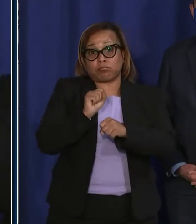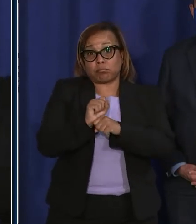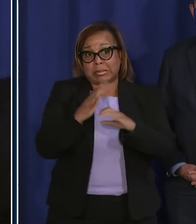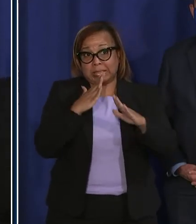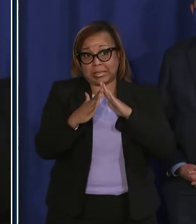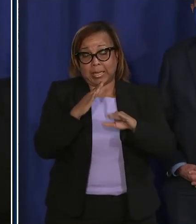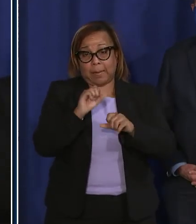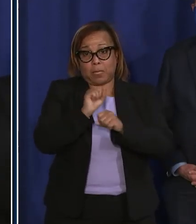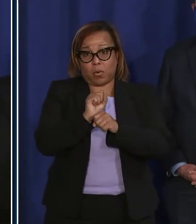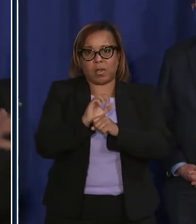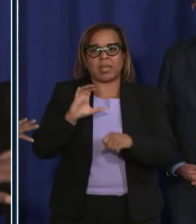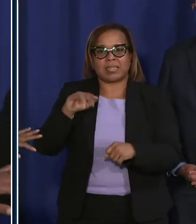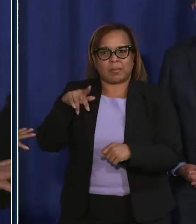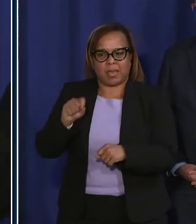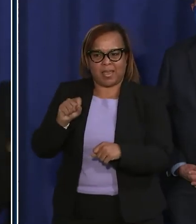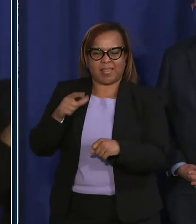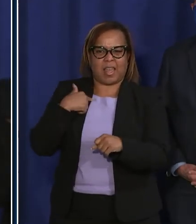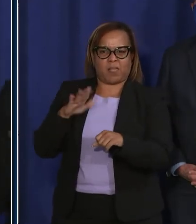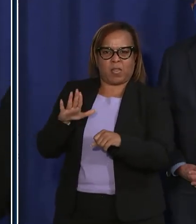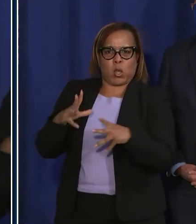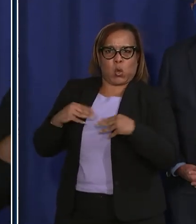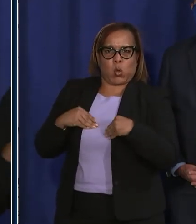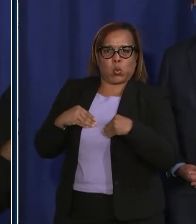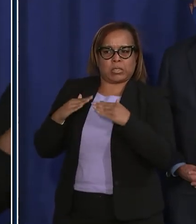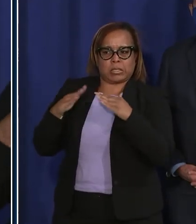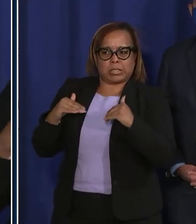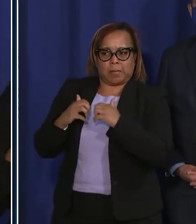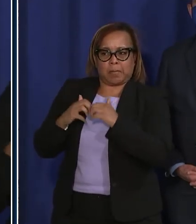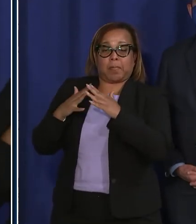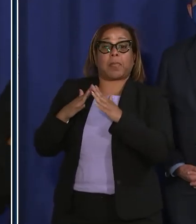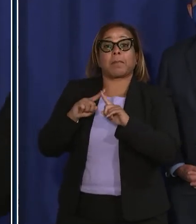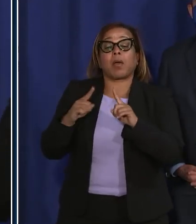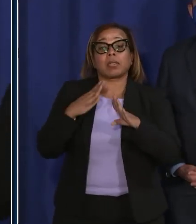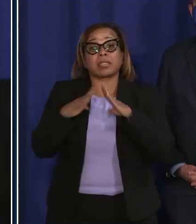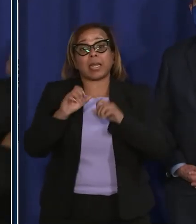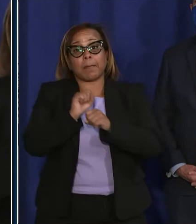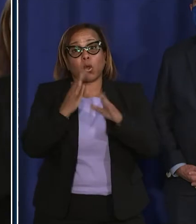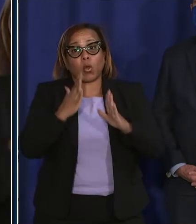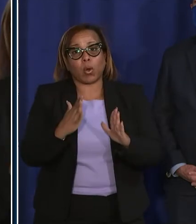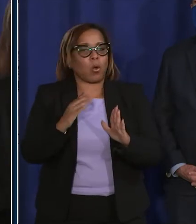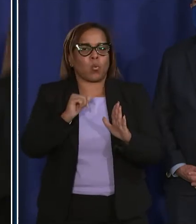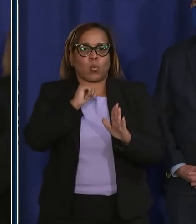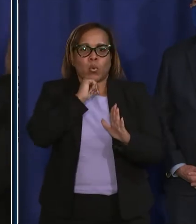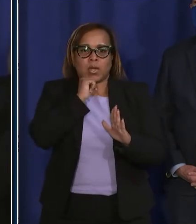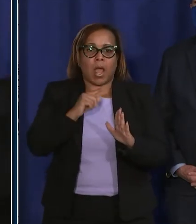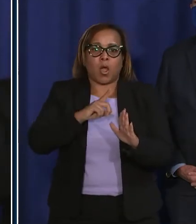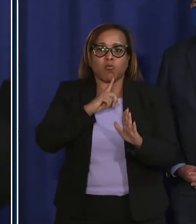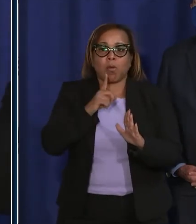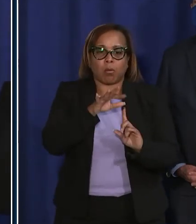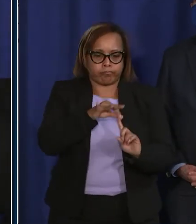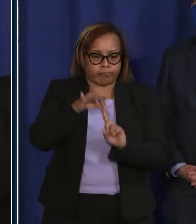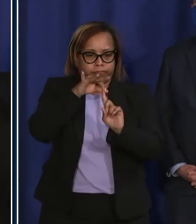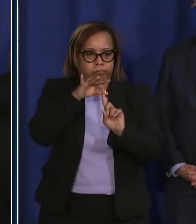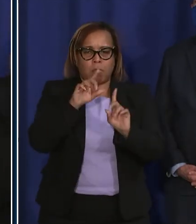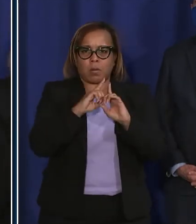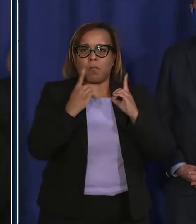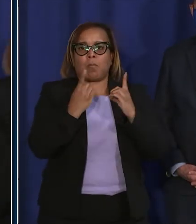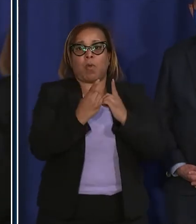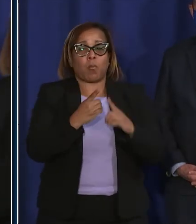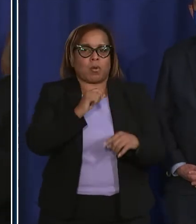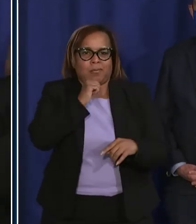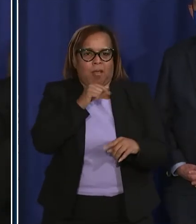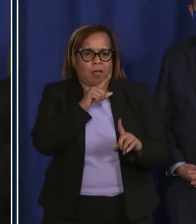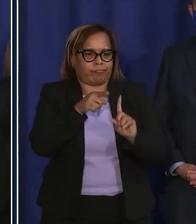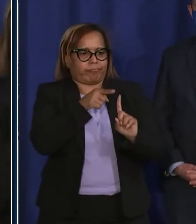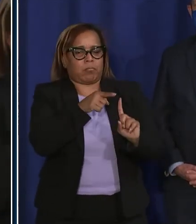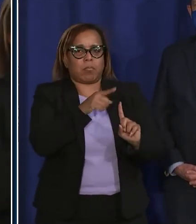employee, obviously CPS is its own system, but everybody who's a city employee, we're not singling out any department, certainly not the police